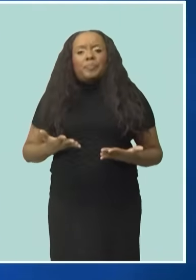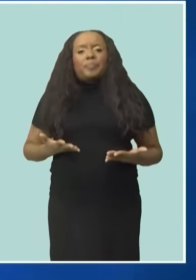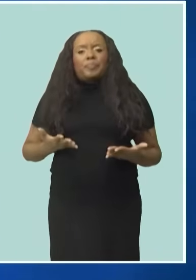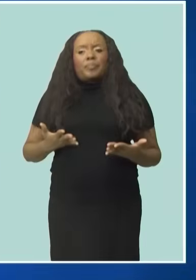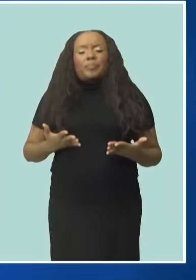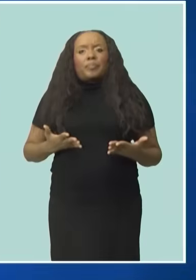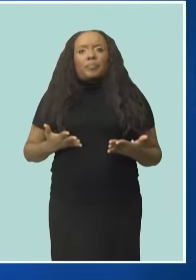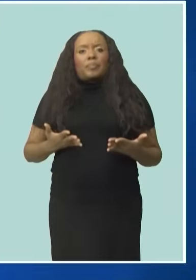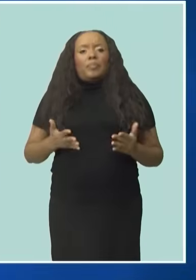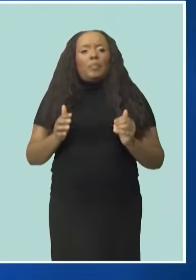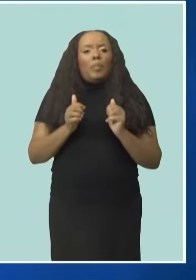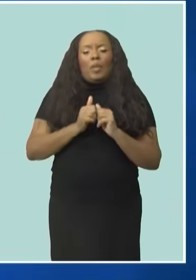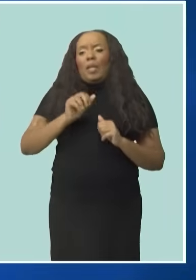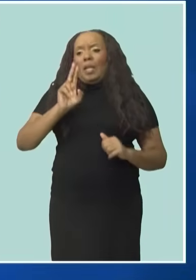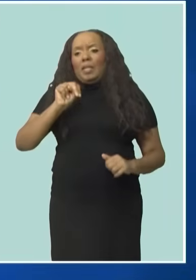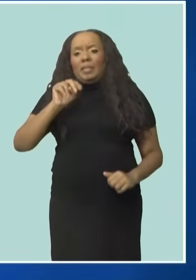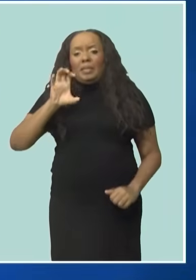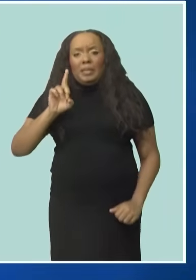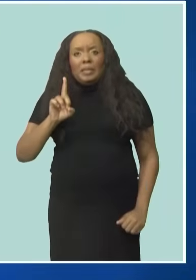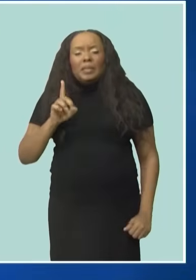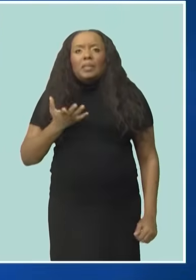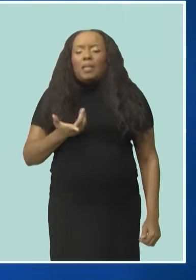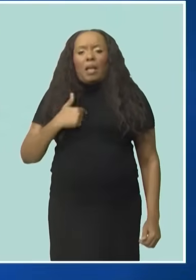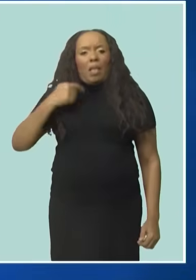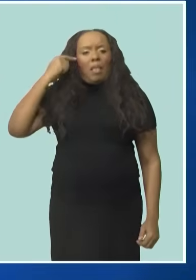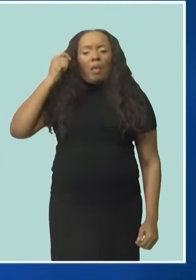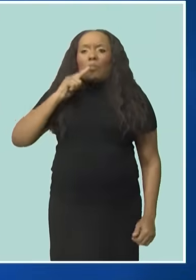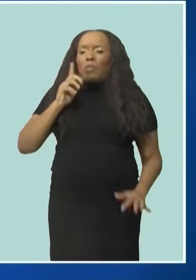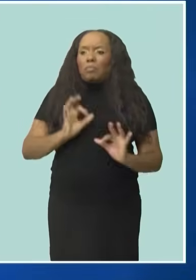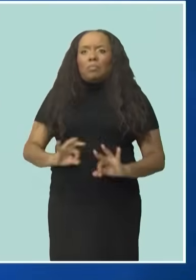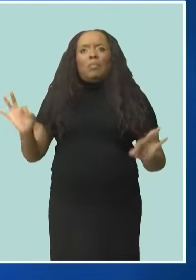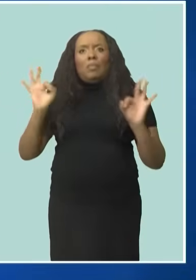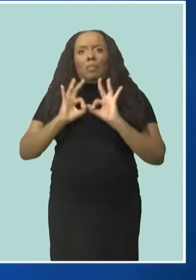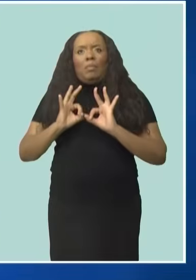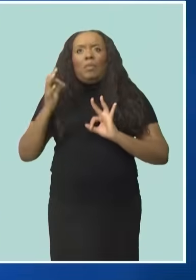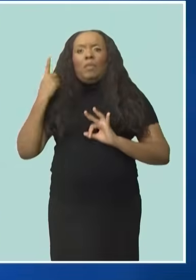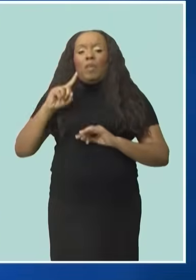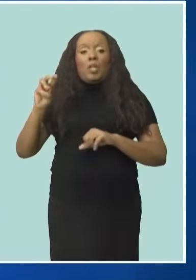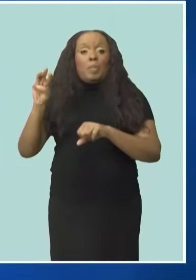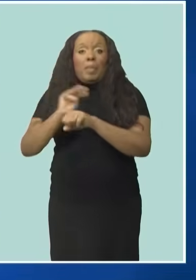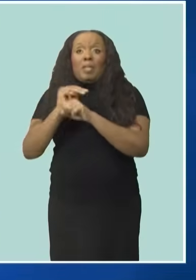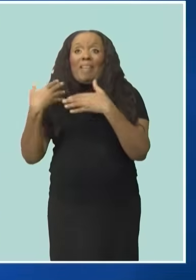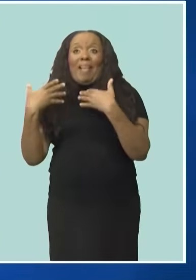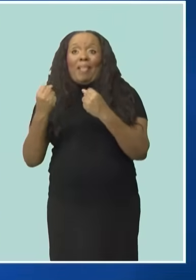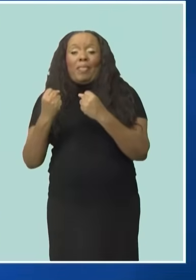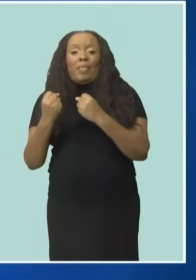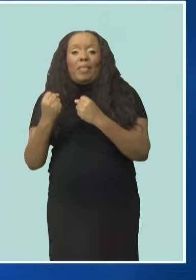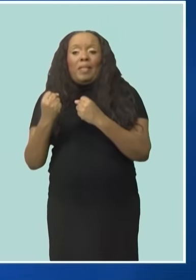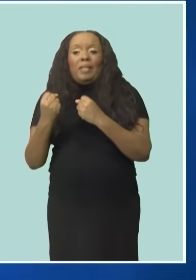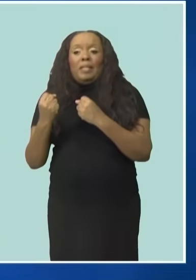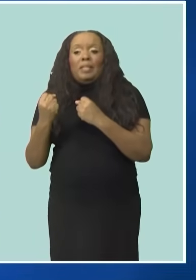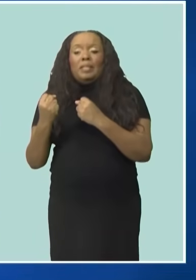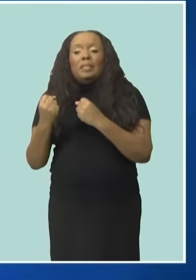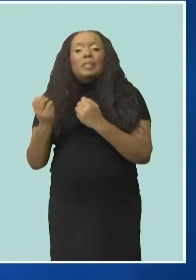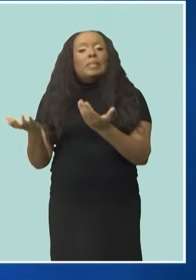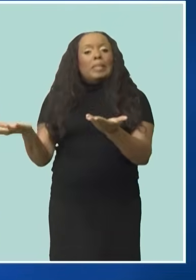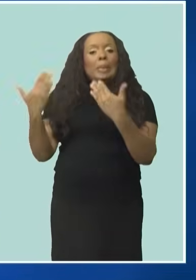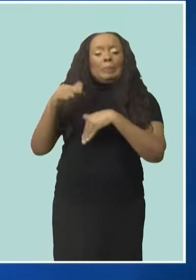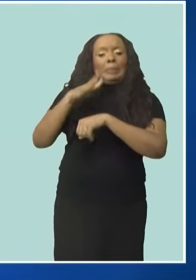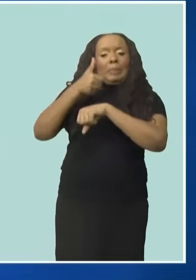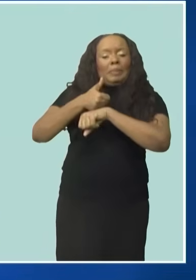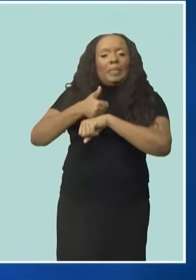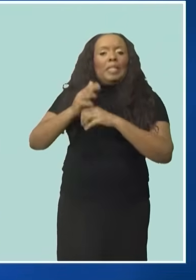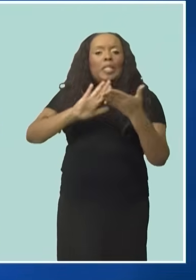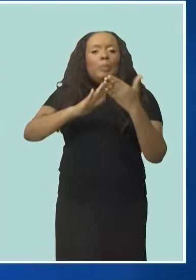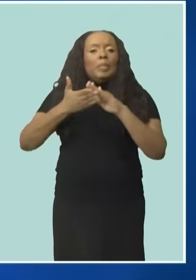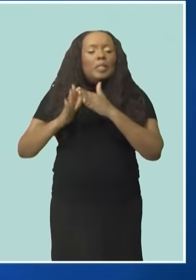the non-communicable diseases. So I thought it was prudent to bring the Ministry of Health into the communities so that people can have